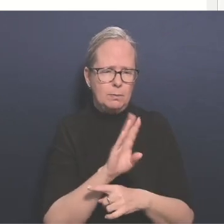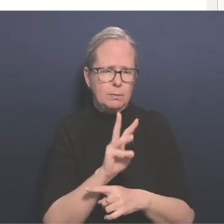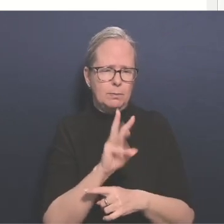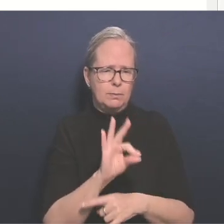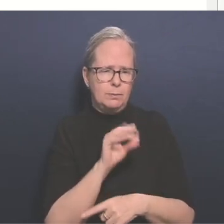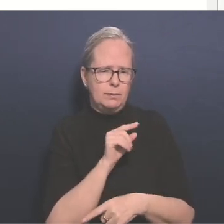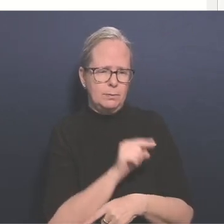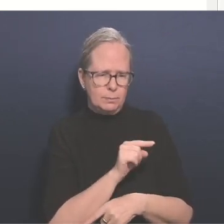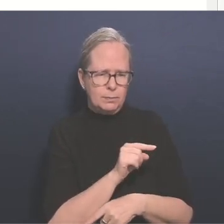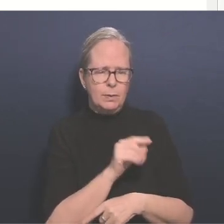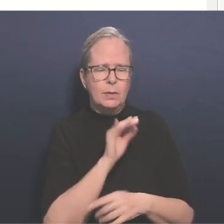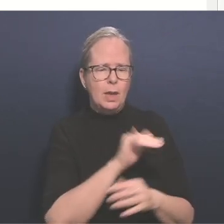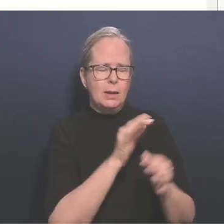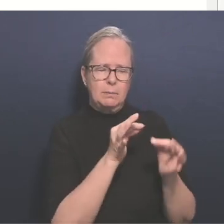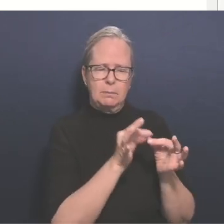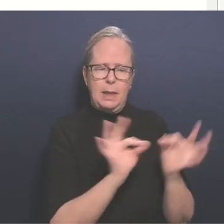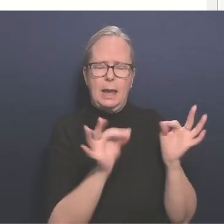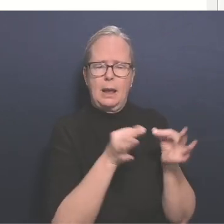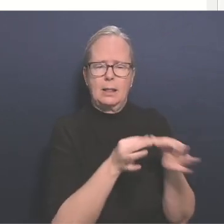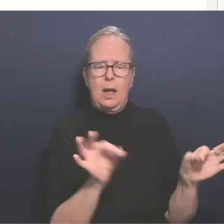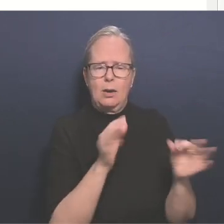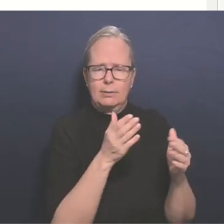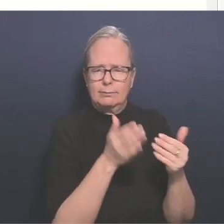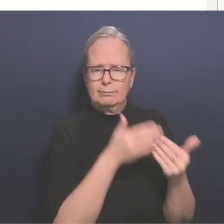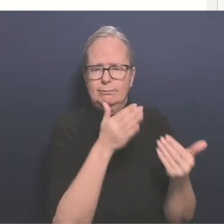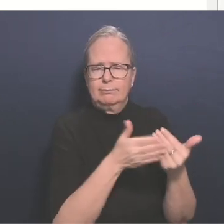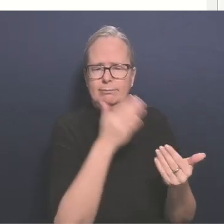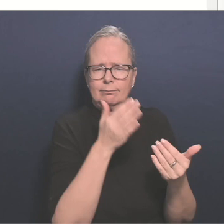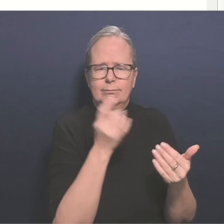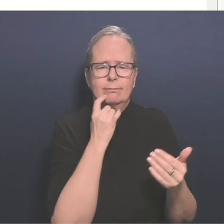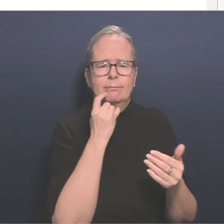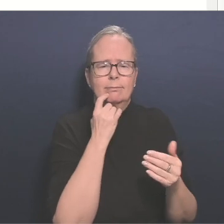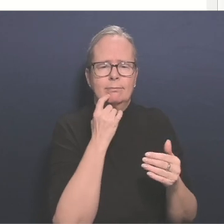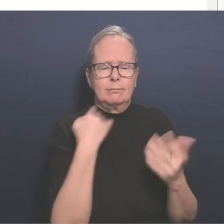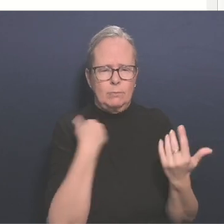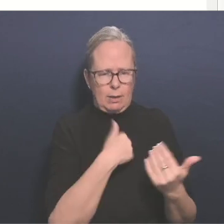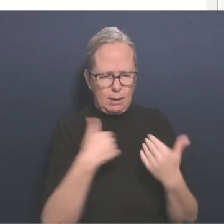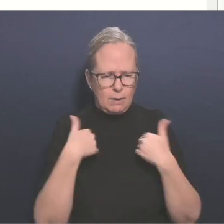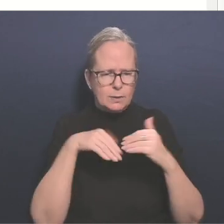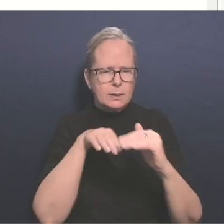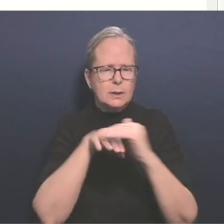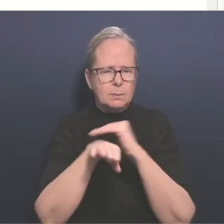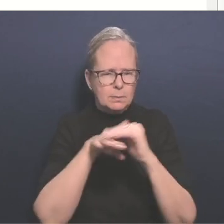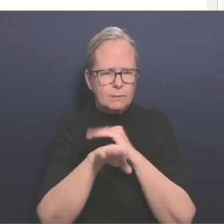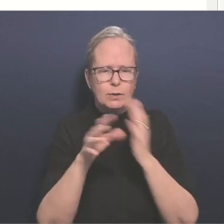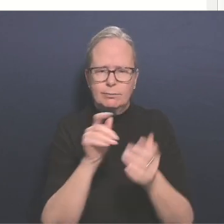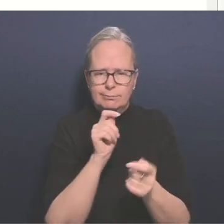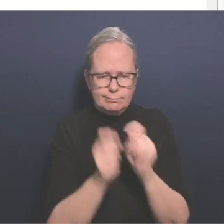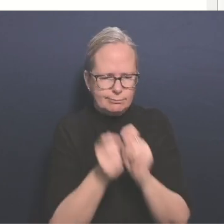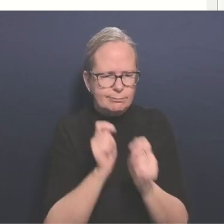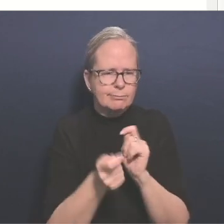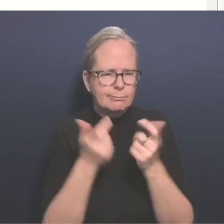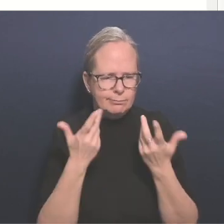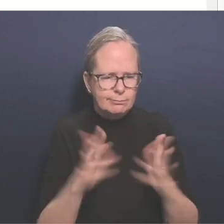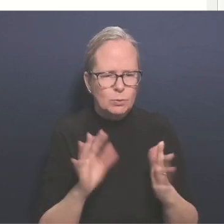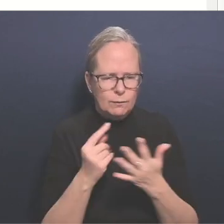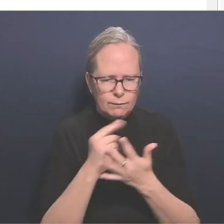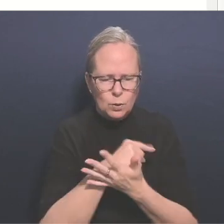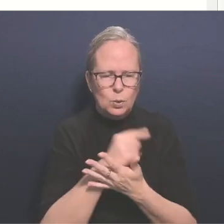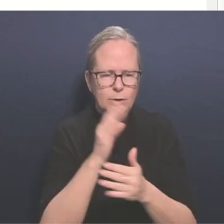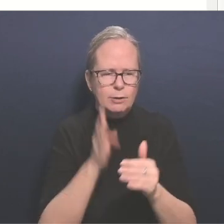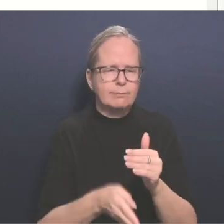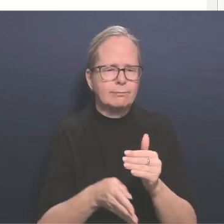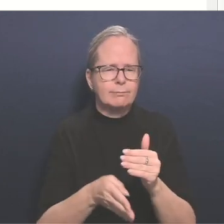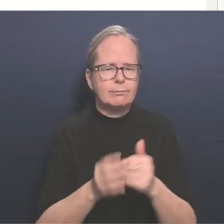below. Where applicable, the people with disabilities and the advocates who helped create this have